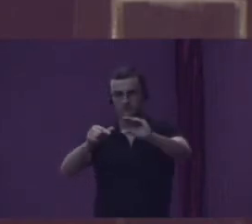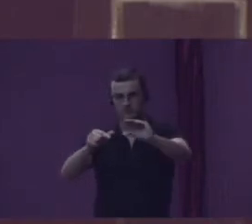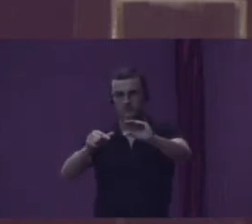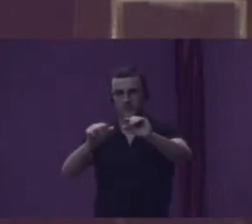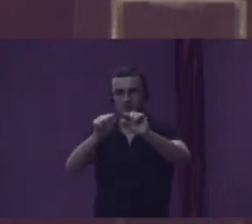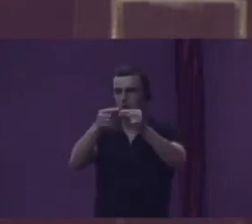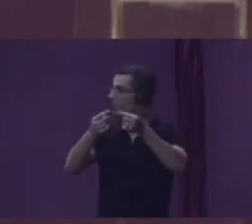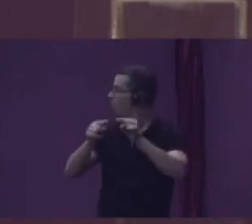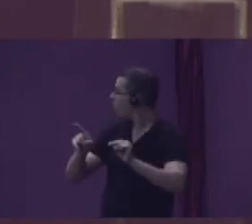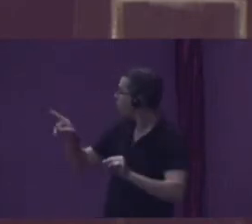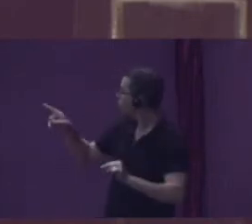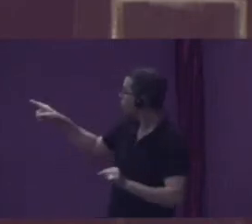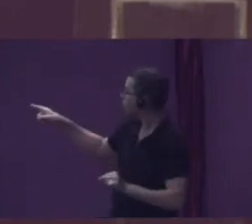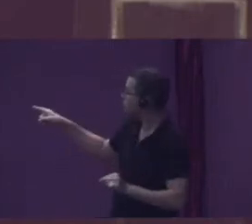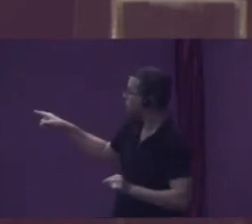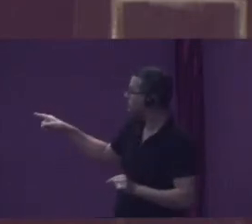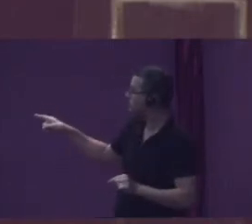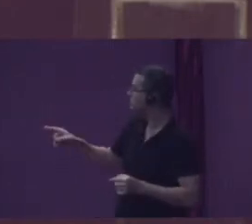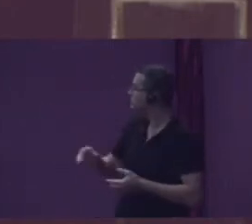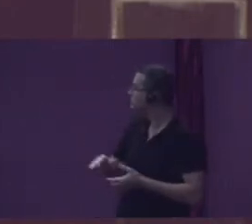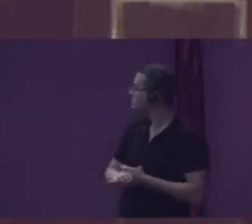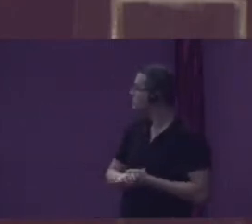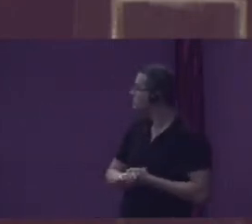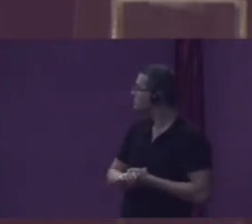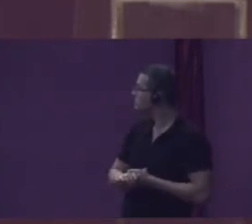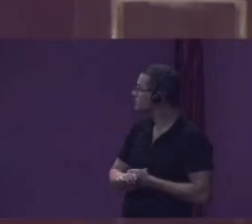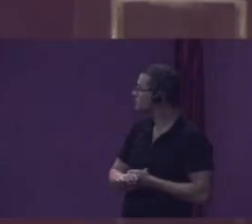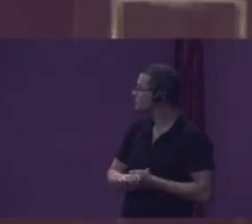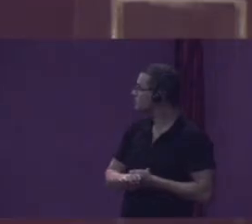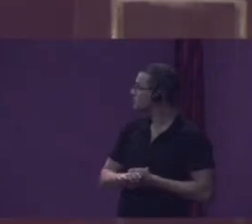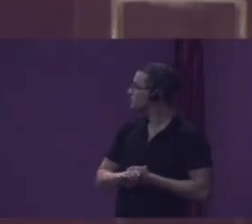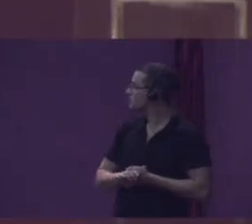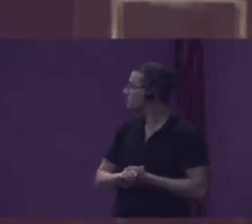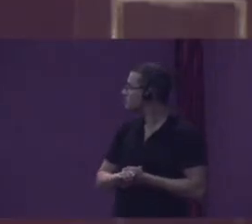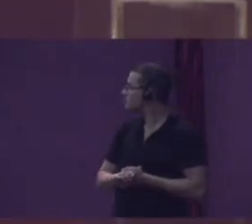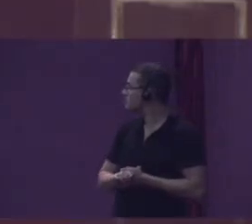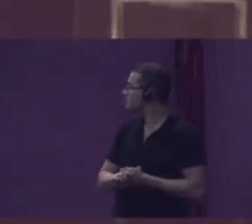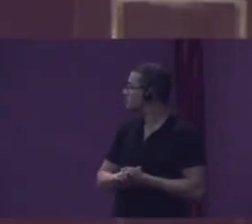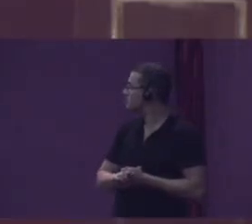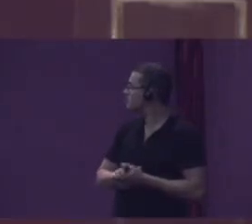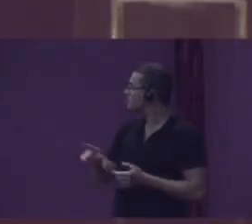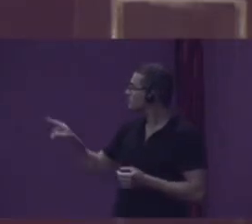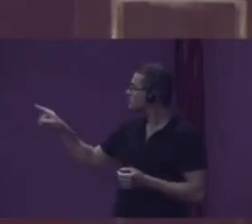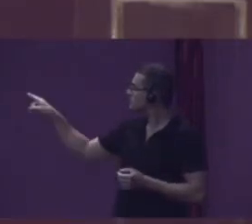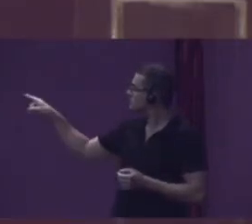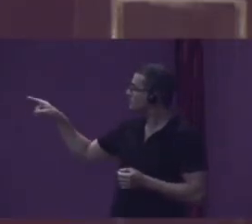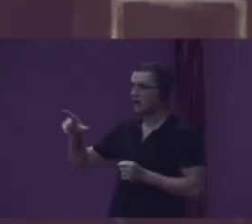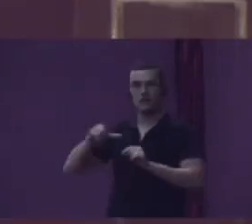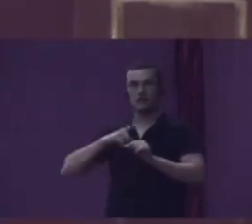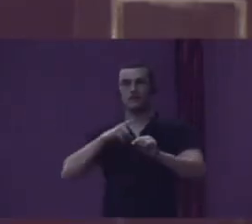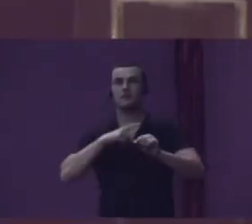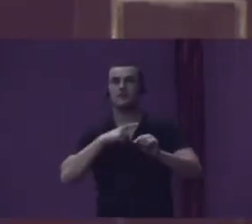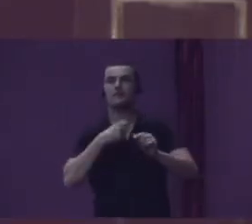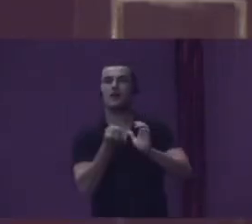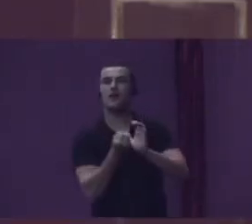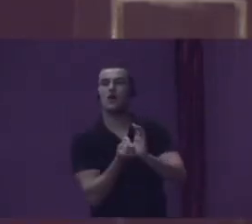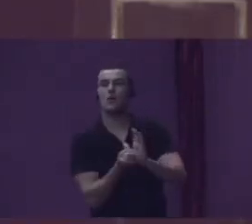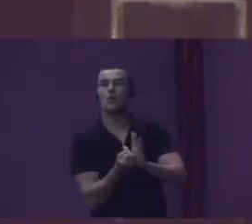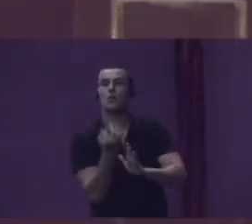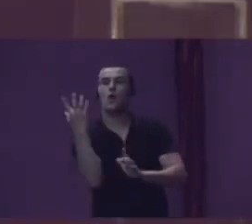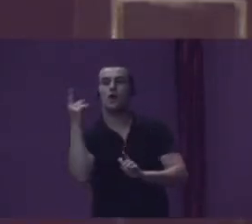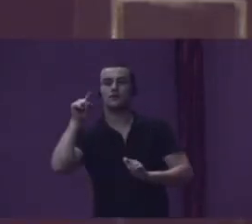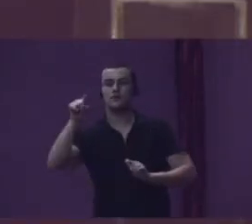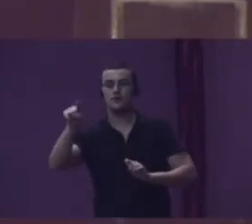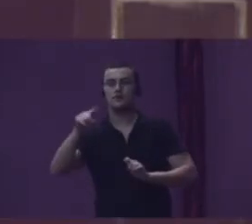has MMR of above 500. And then you can see here we are where I